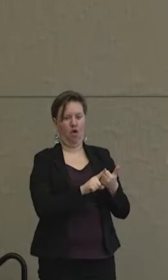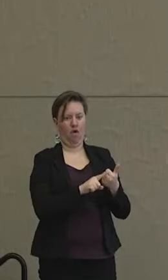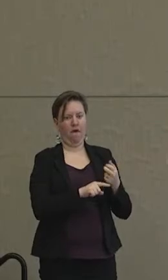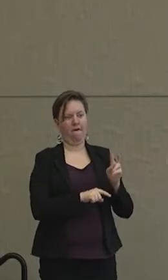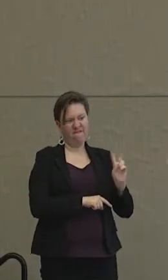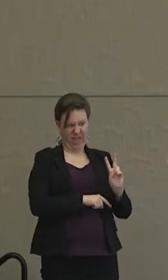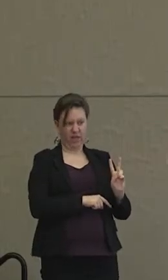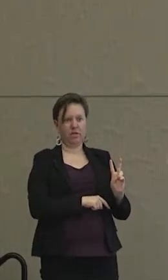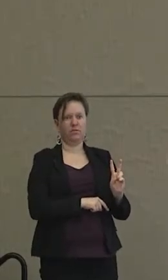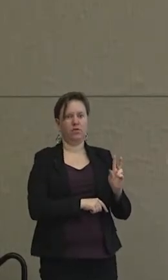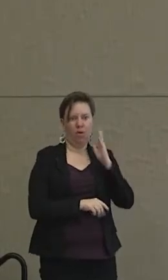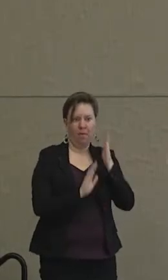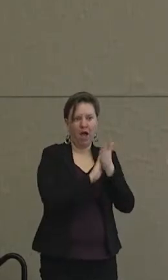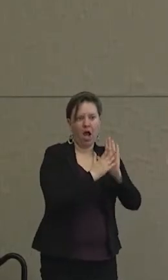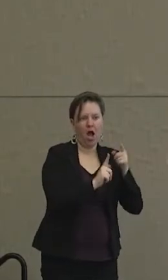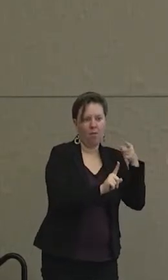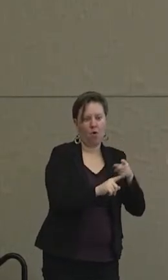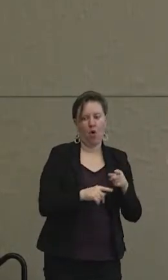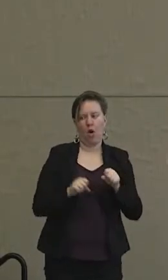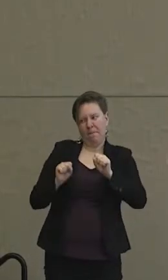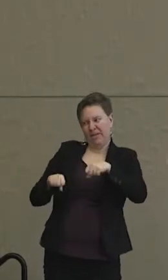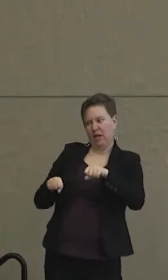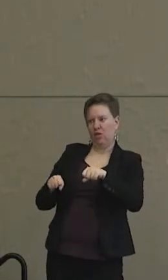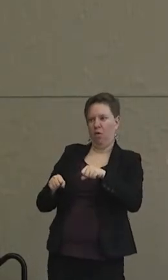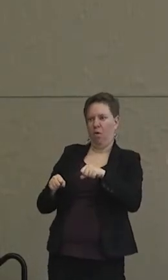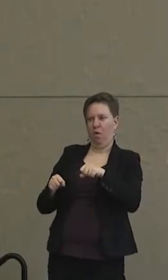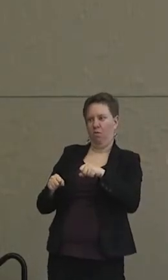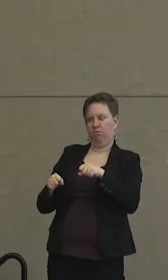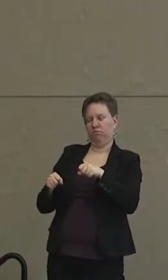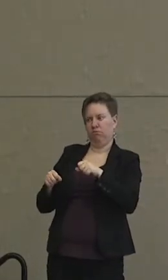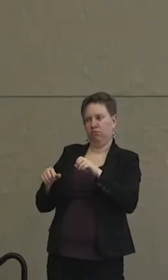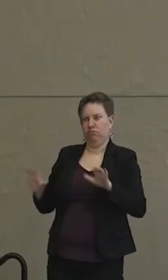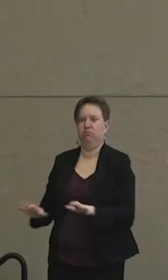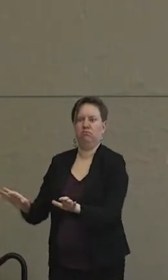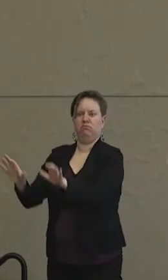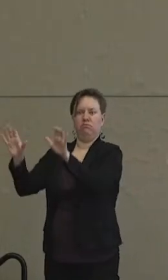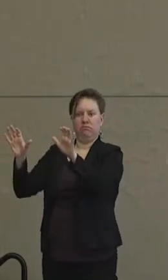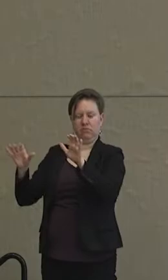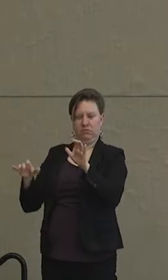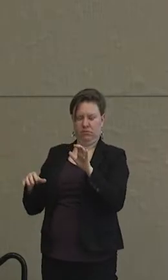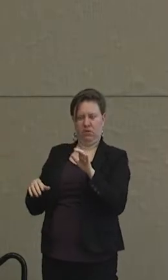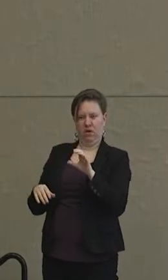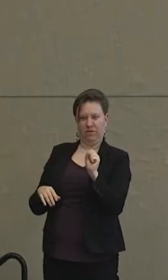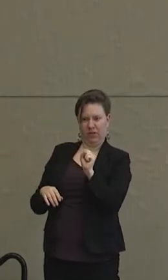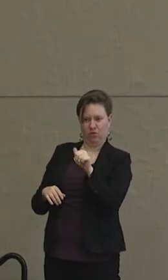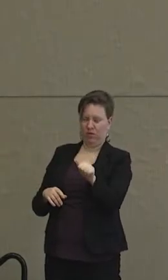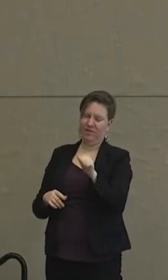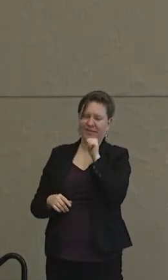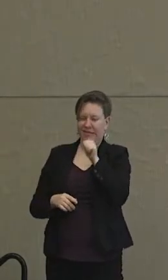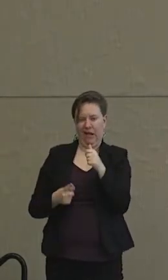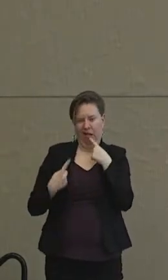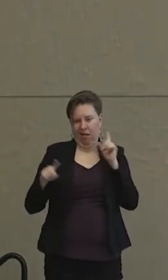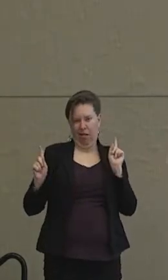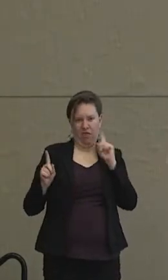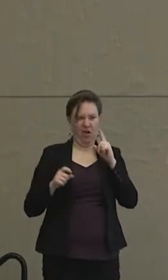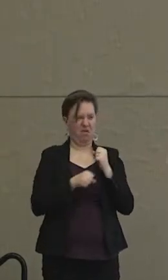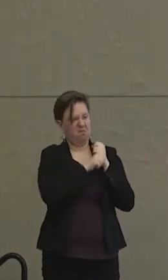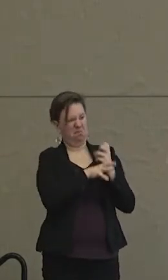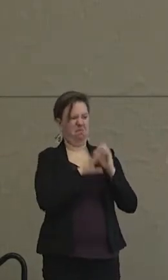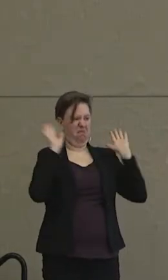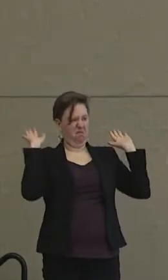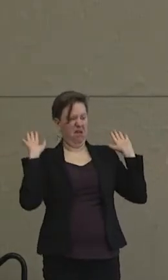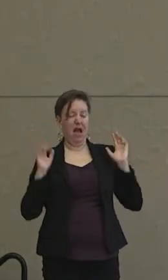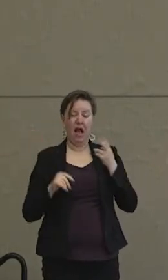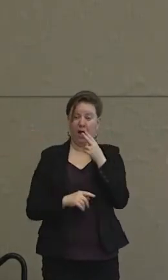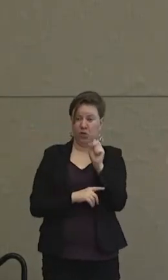sexual assault or potential perpetrators of sexual assault is completely ineffective. They're going to tune you out. High school